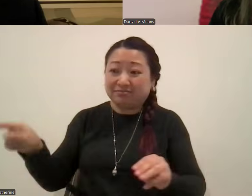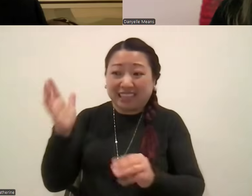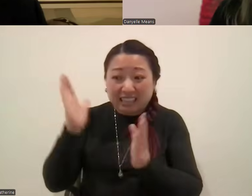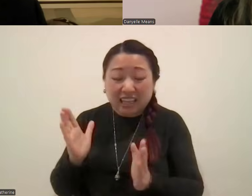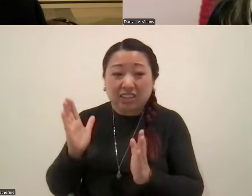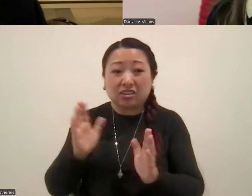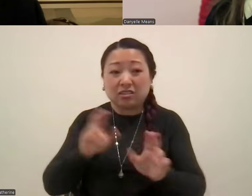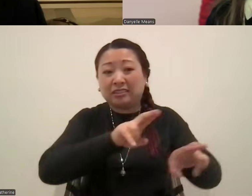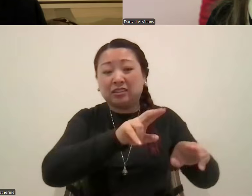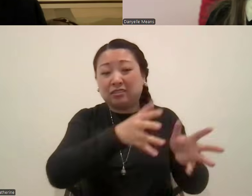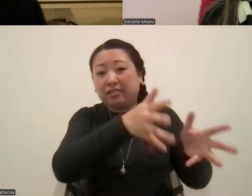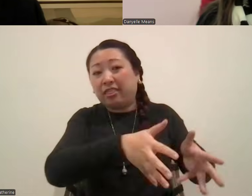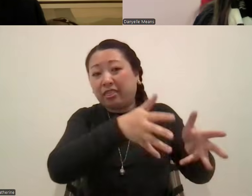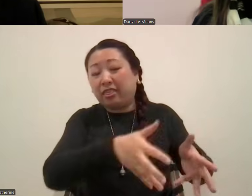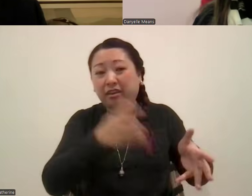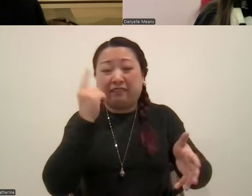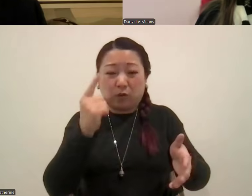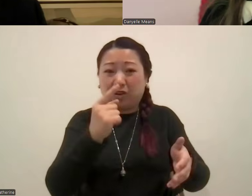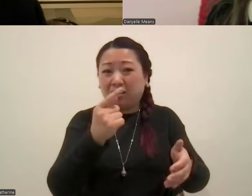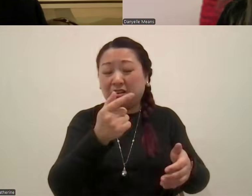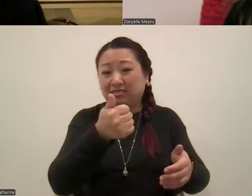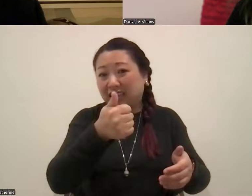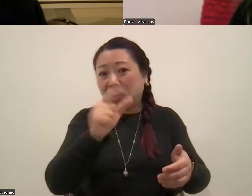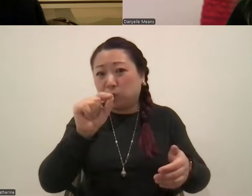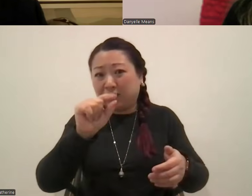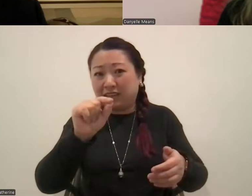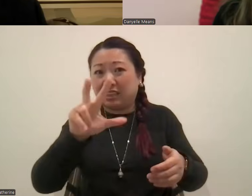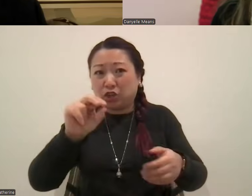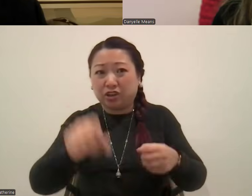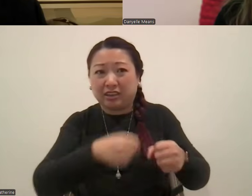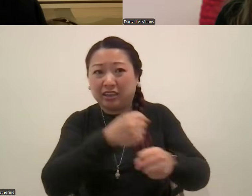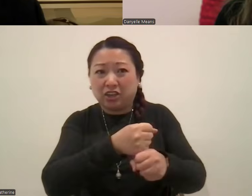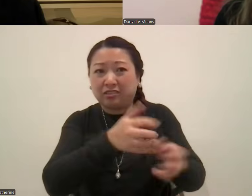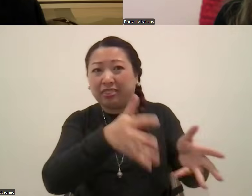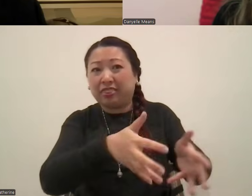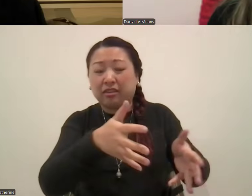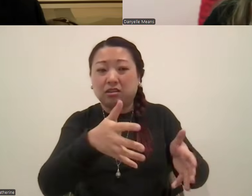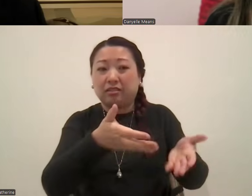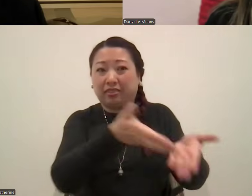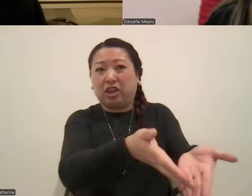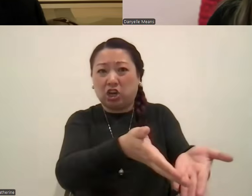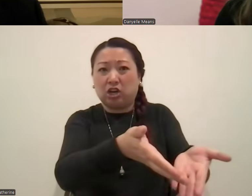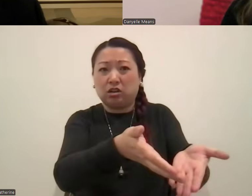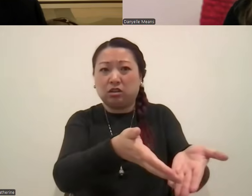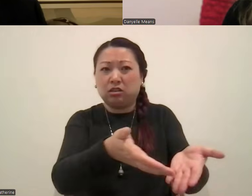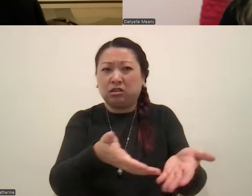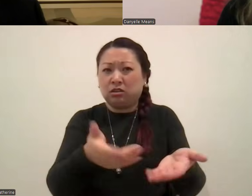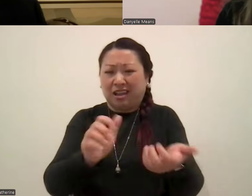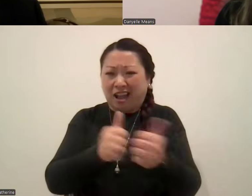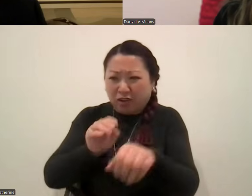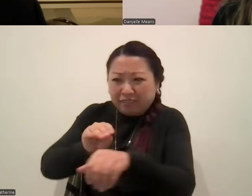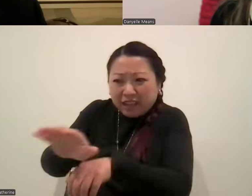What does that do to the communities? How does that impact their ceremonies? How does